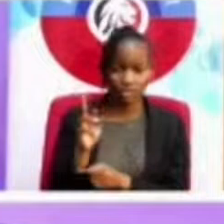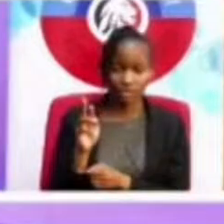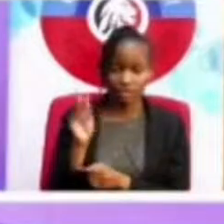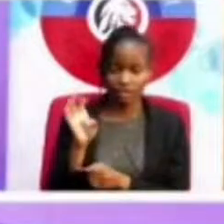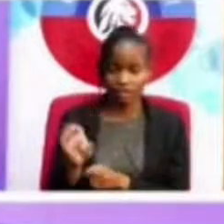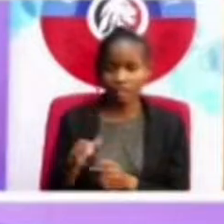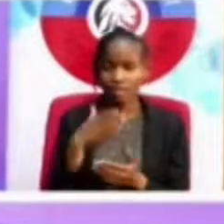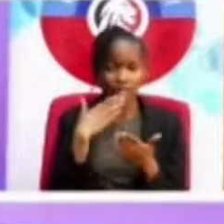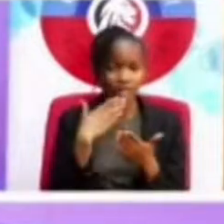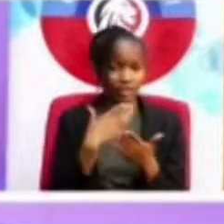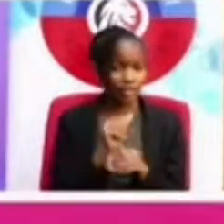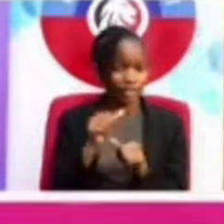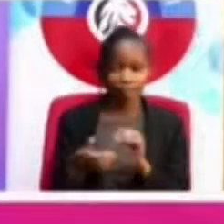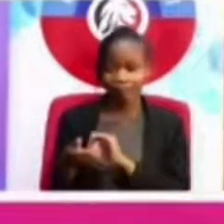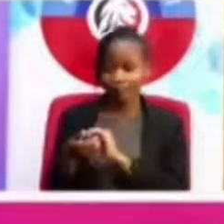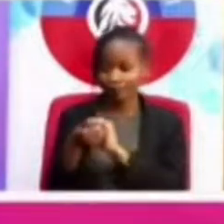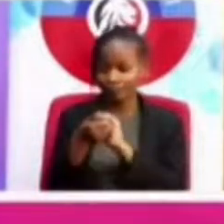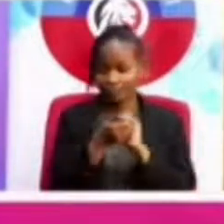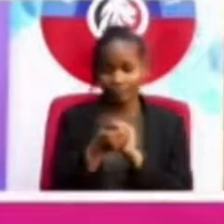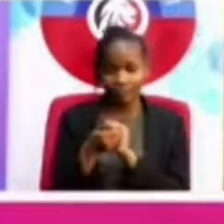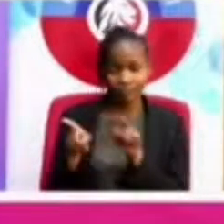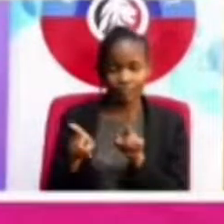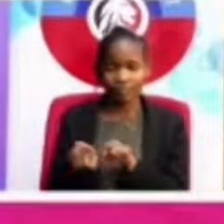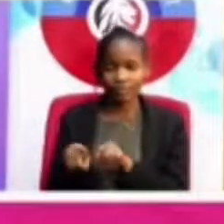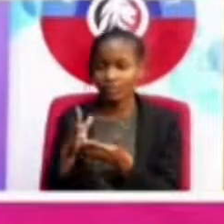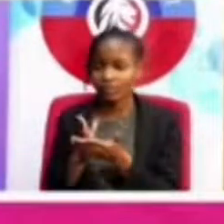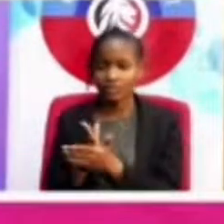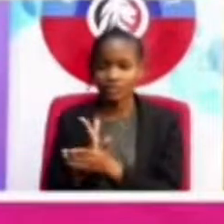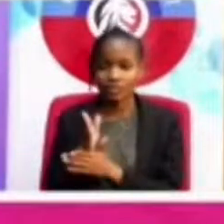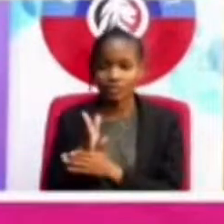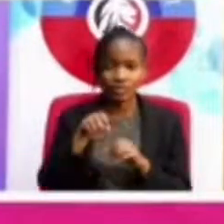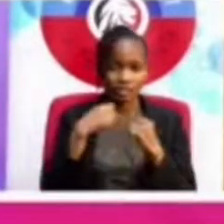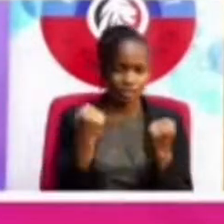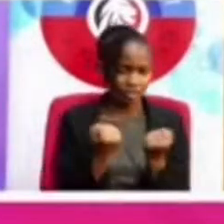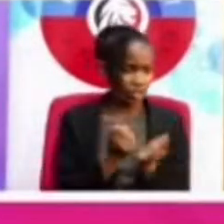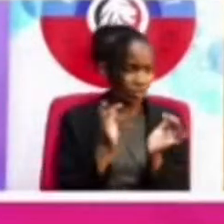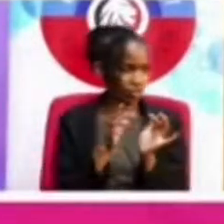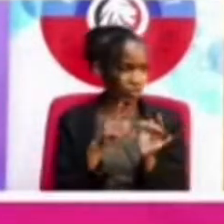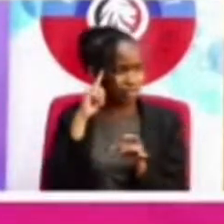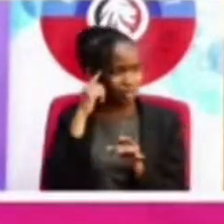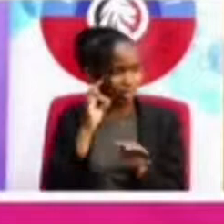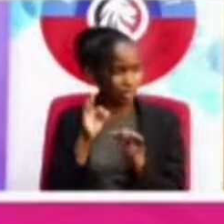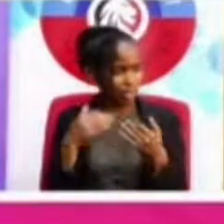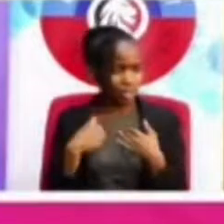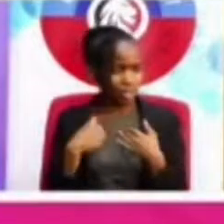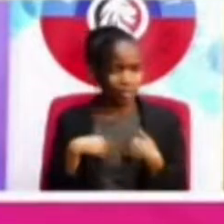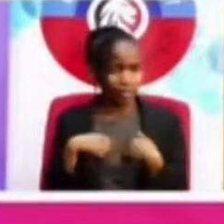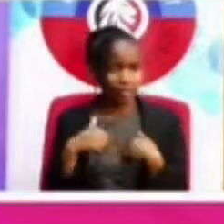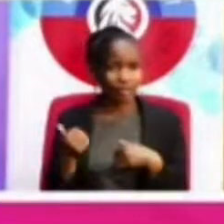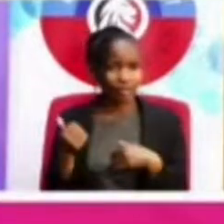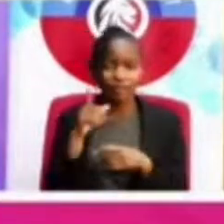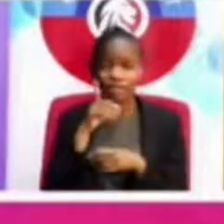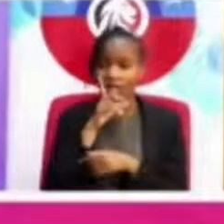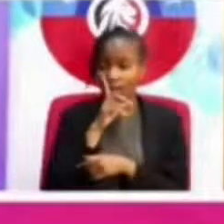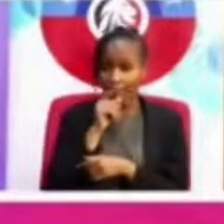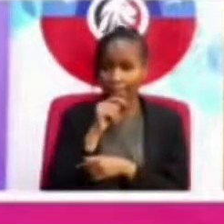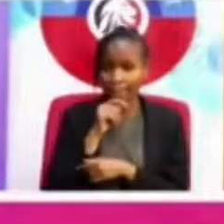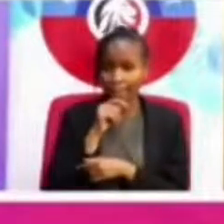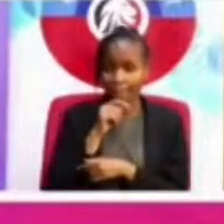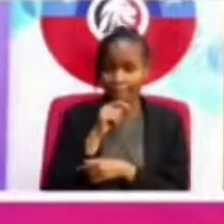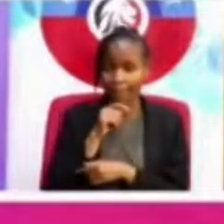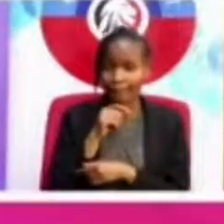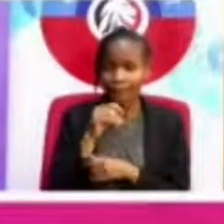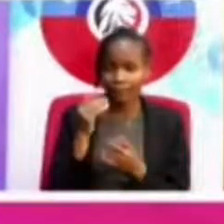about engagement, even on social media. I mean, I think if you've had some pretty good Twitter threads, lately.